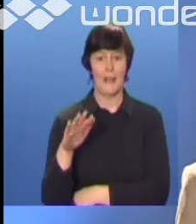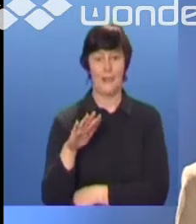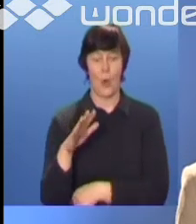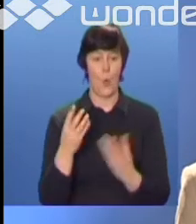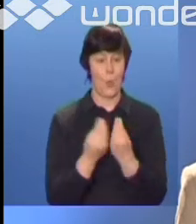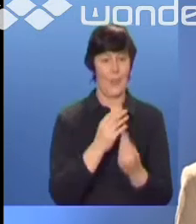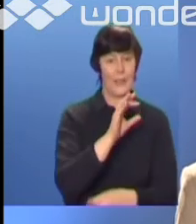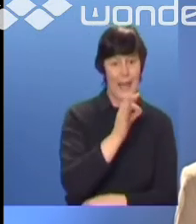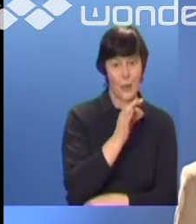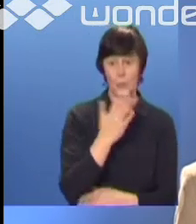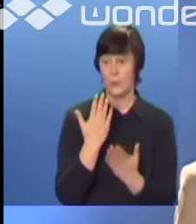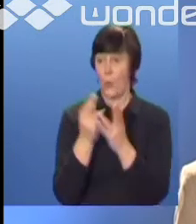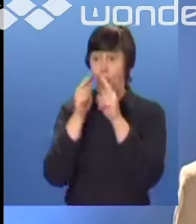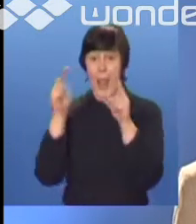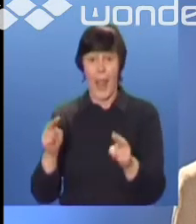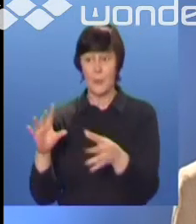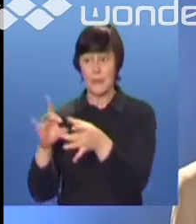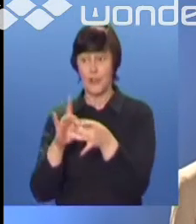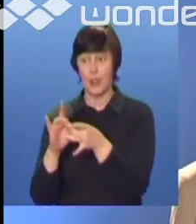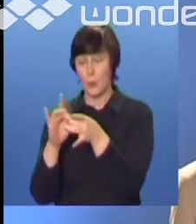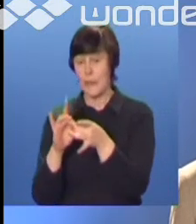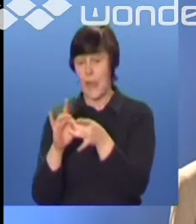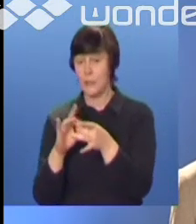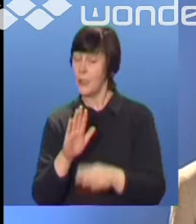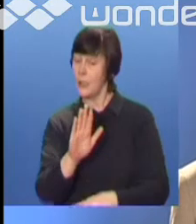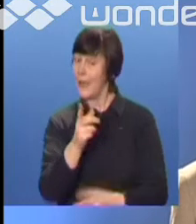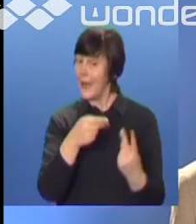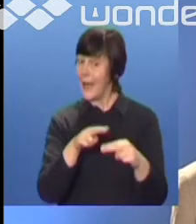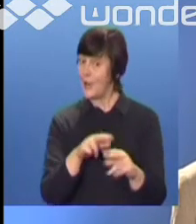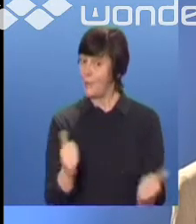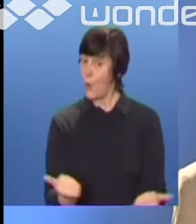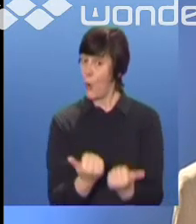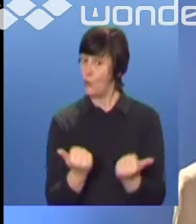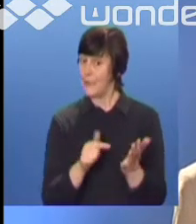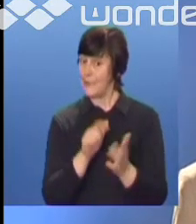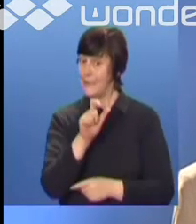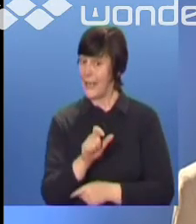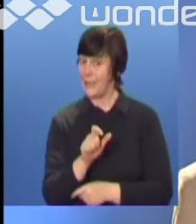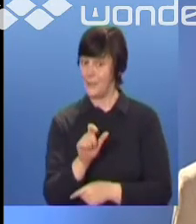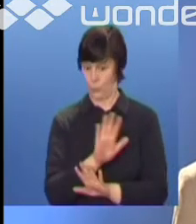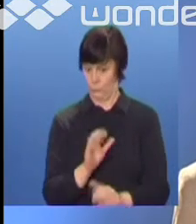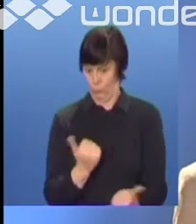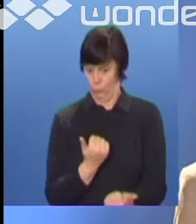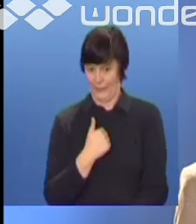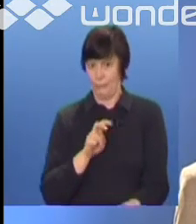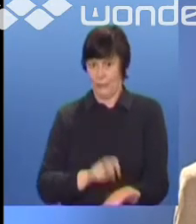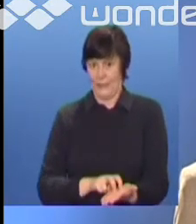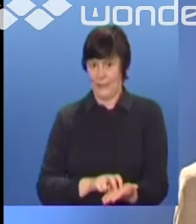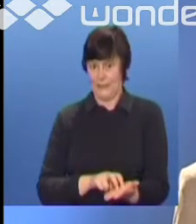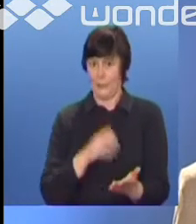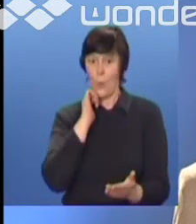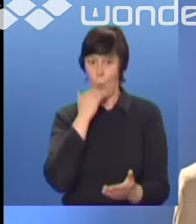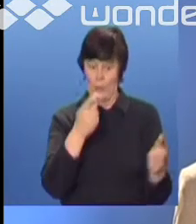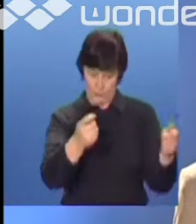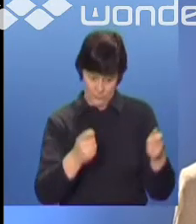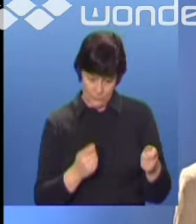or housing association. Unless you're an existing tenant, in which case your local council or housing association will confirm your registration